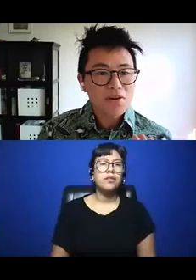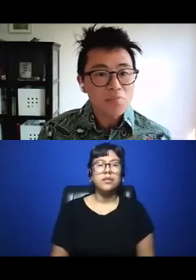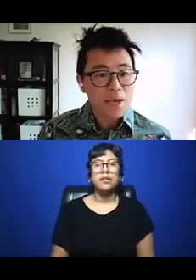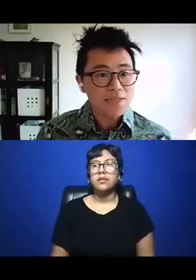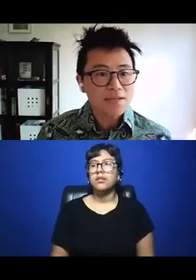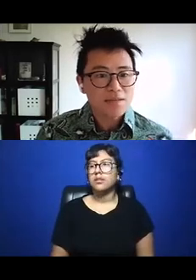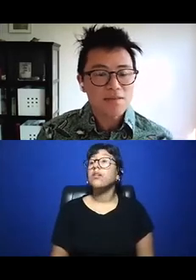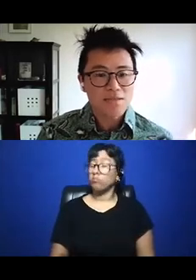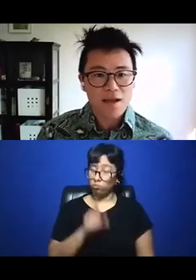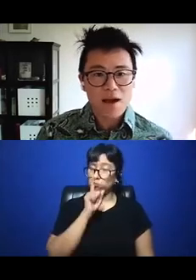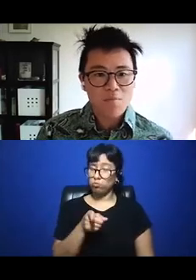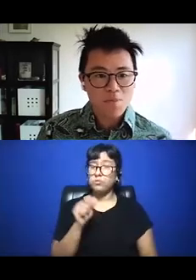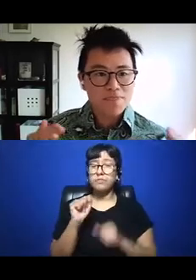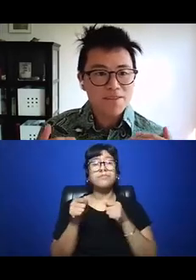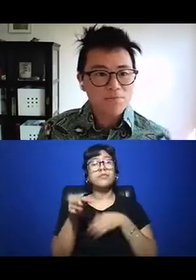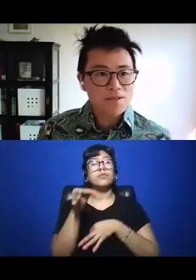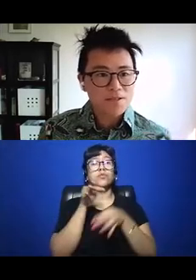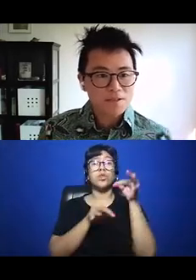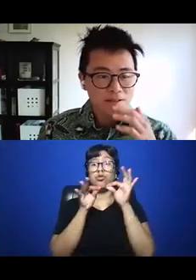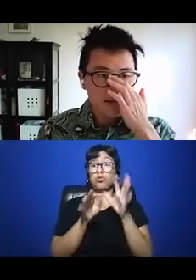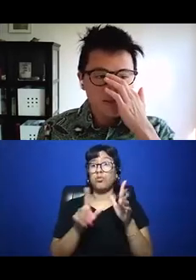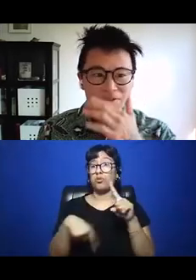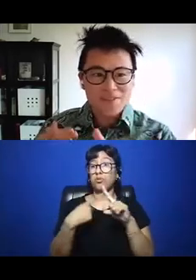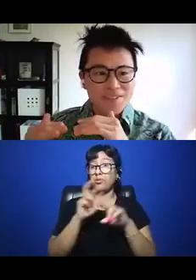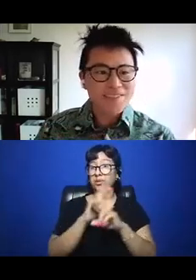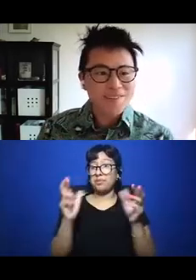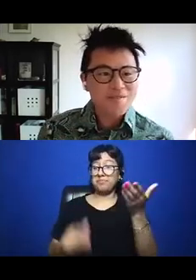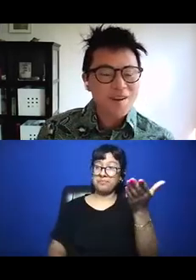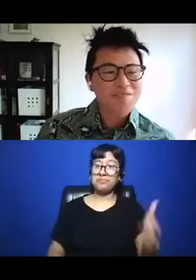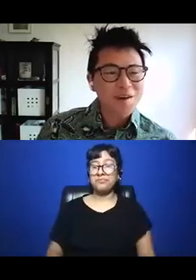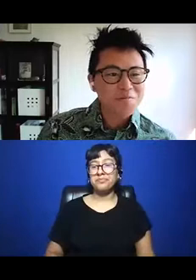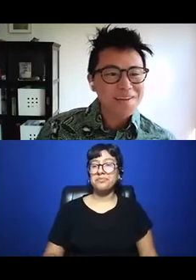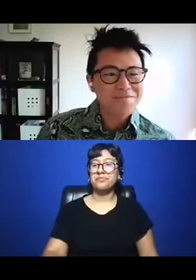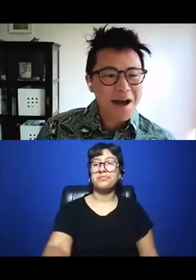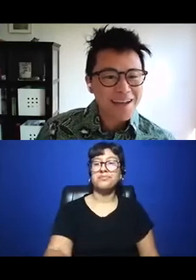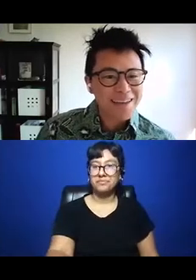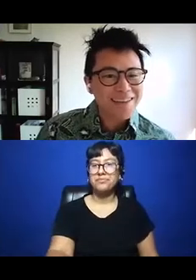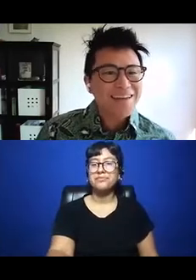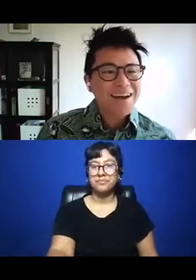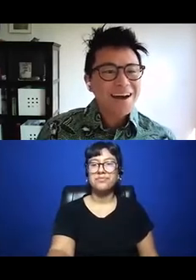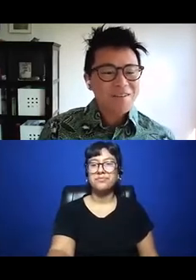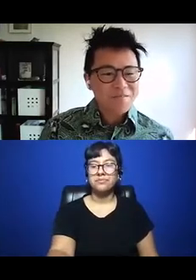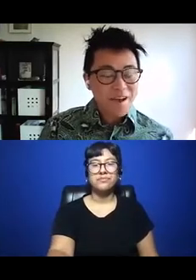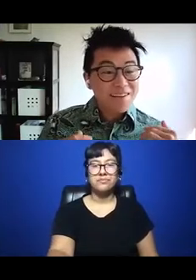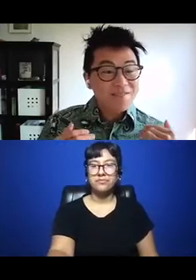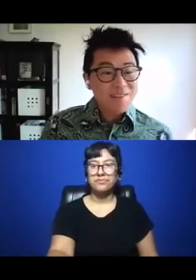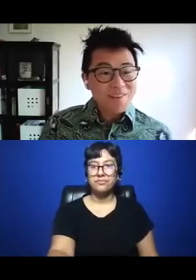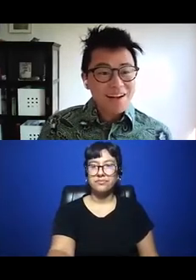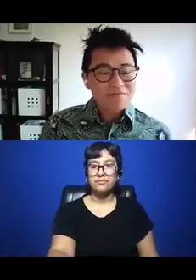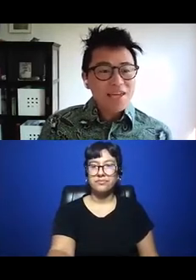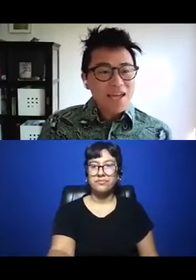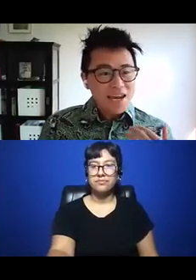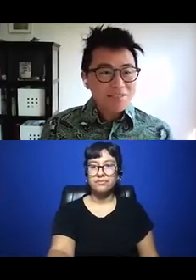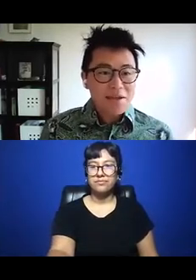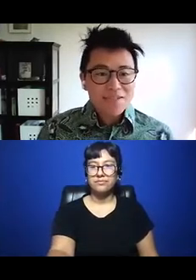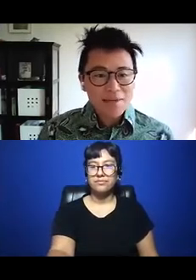It's very basic, this risk level system of low, medium, high, and it will